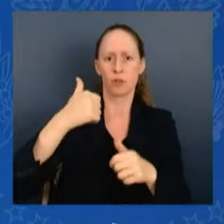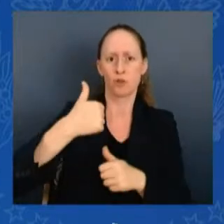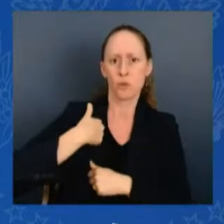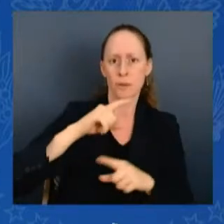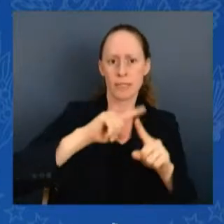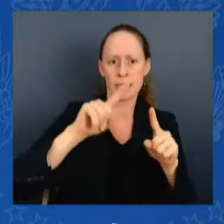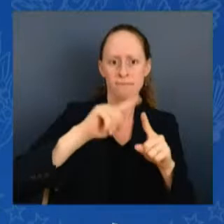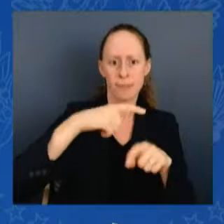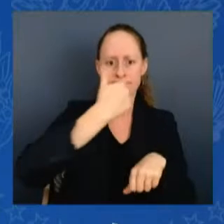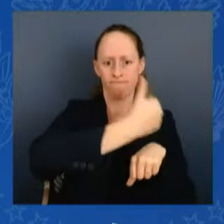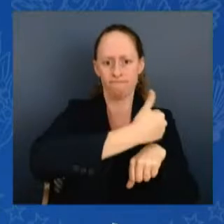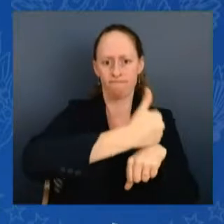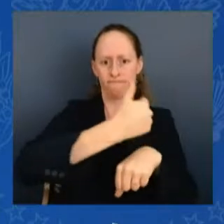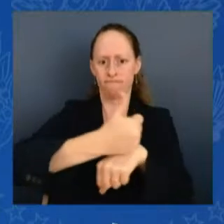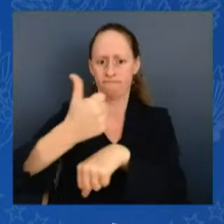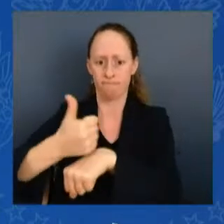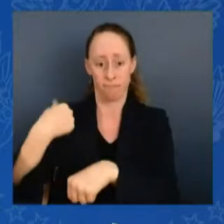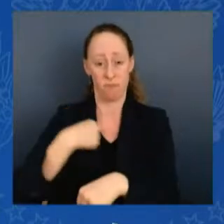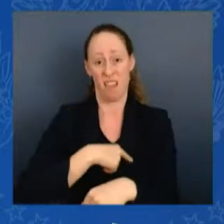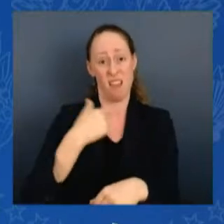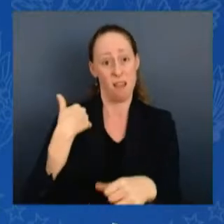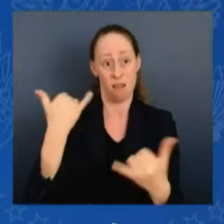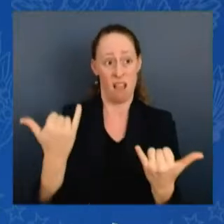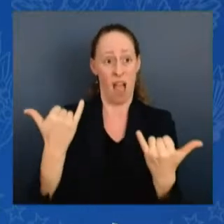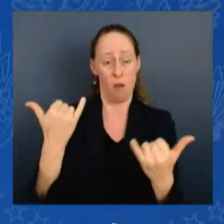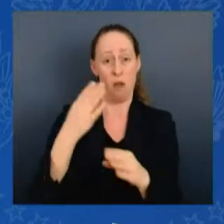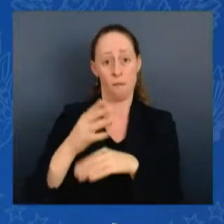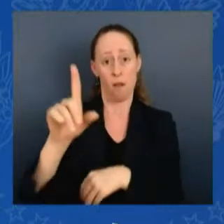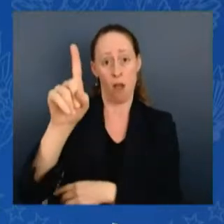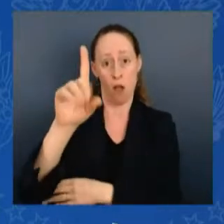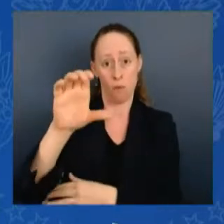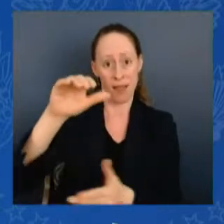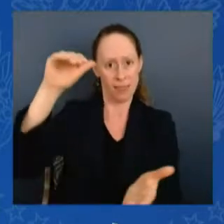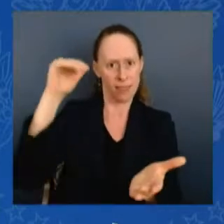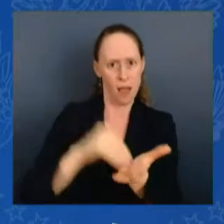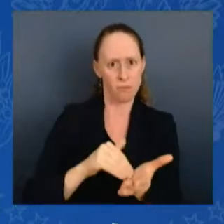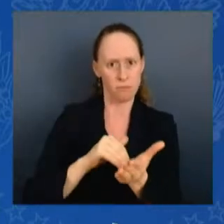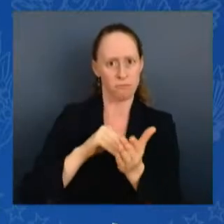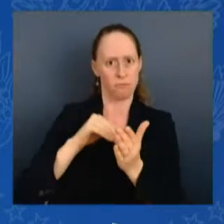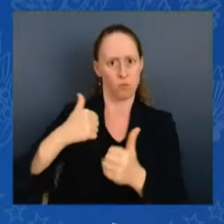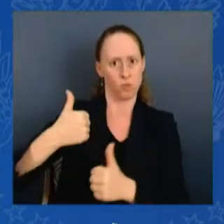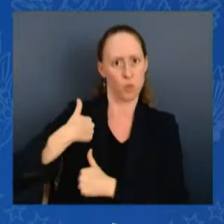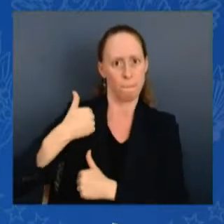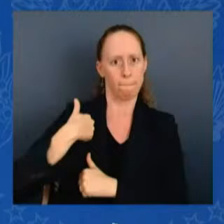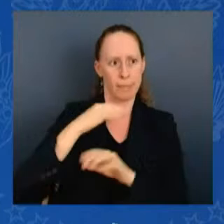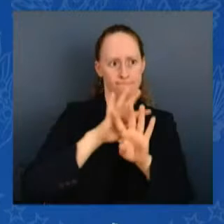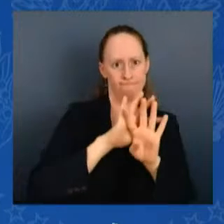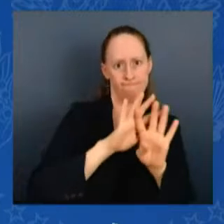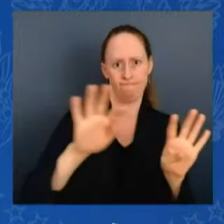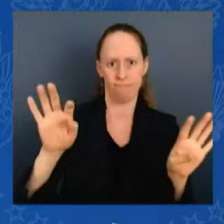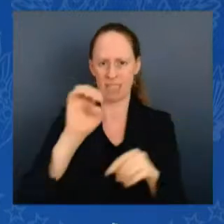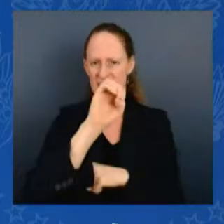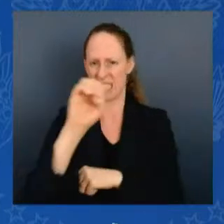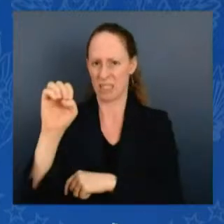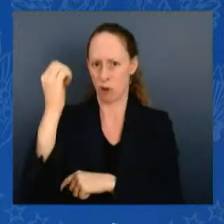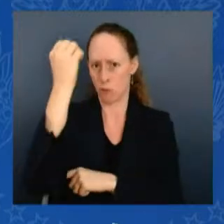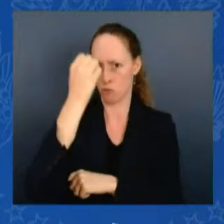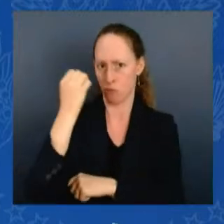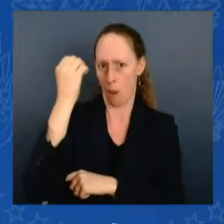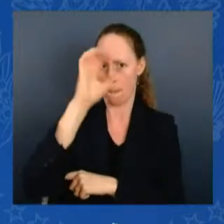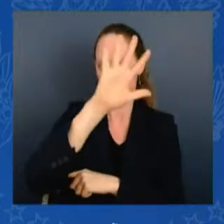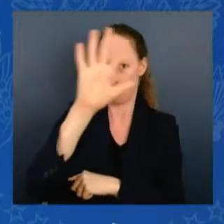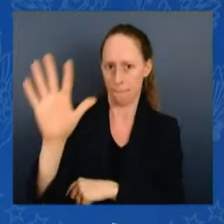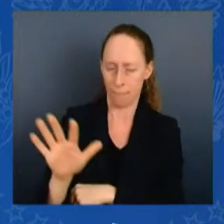on the continent of Europe. NATO moved swiftly as well, not only reinforcing the 4 existing battle groups in the